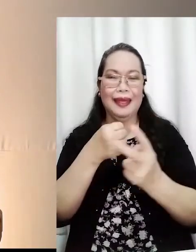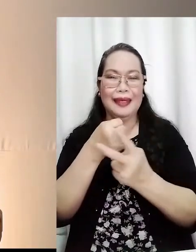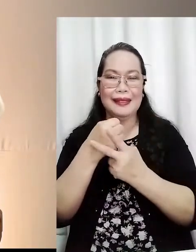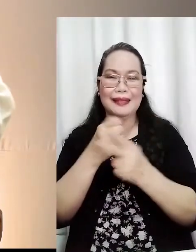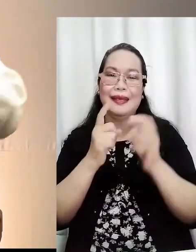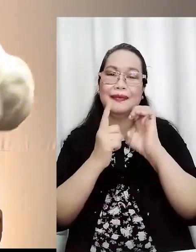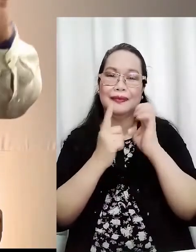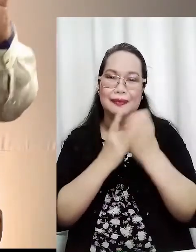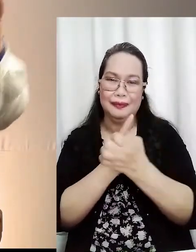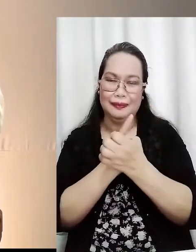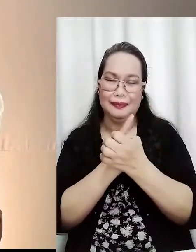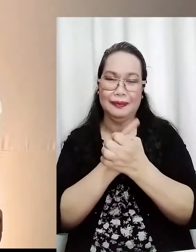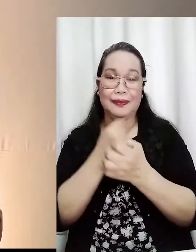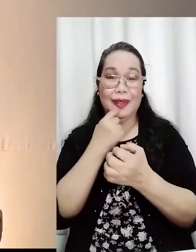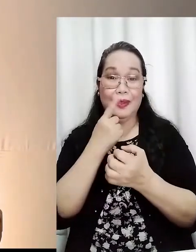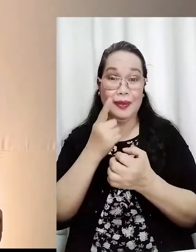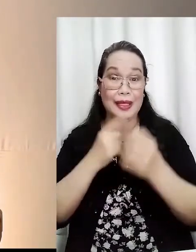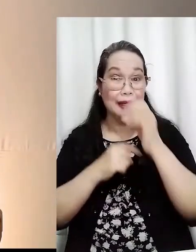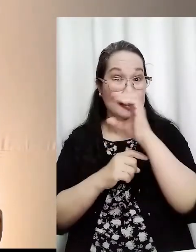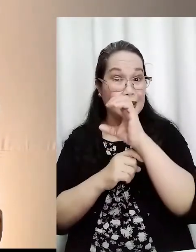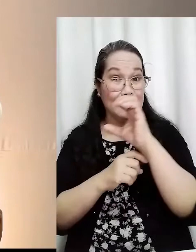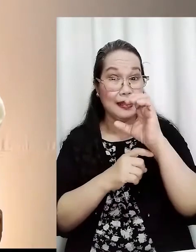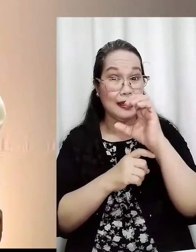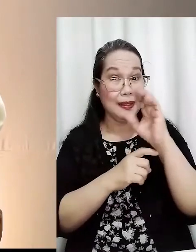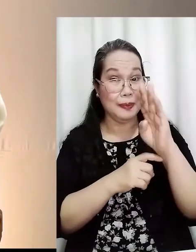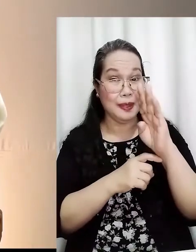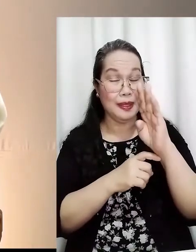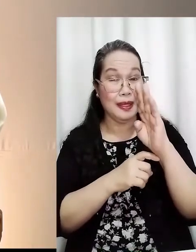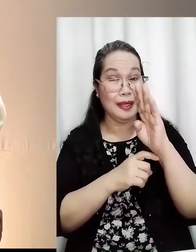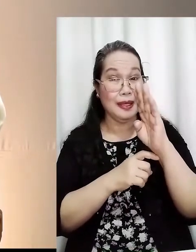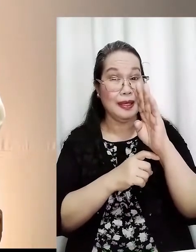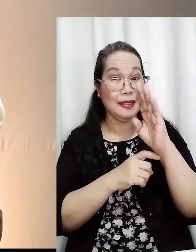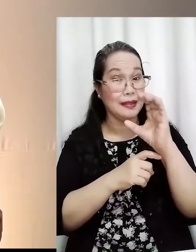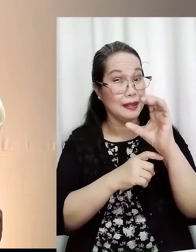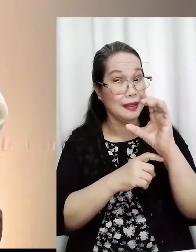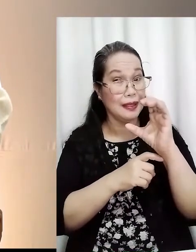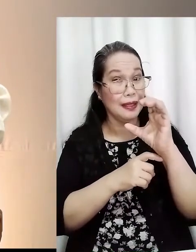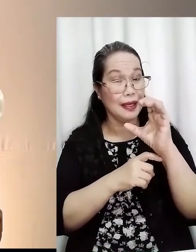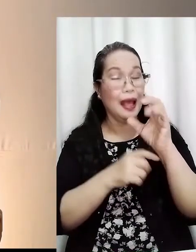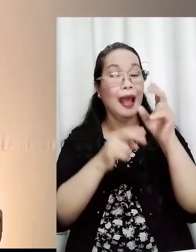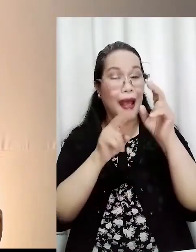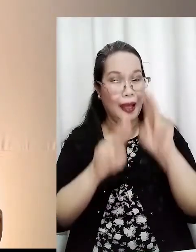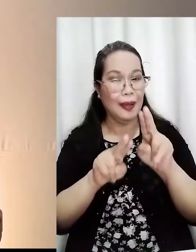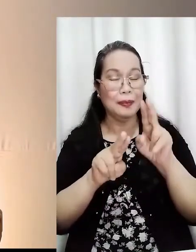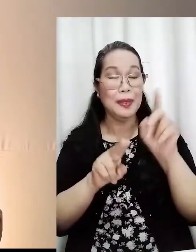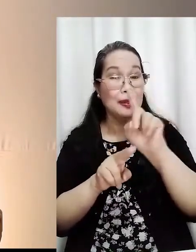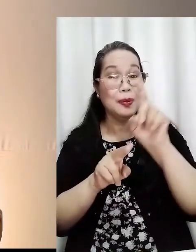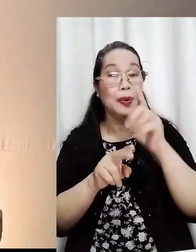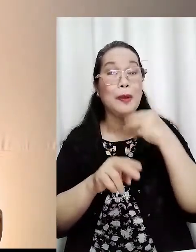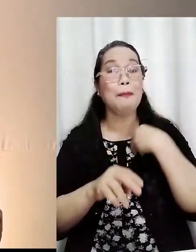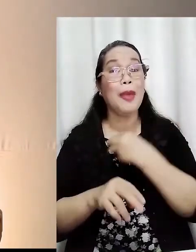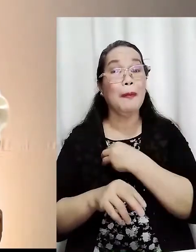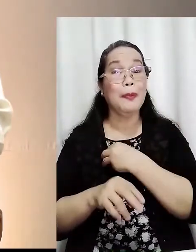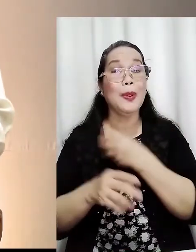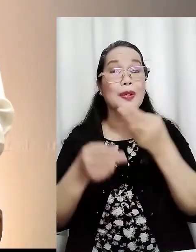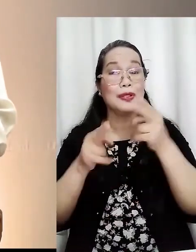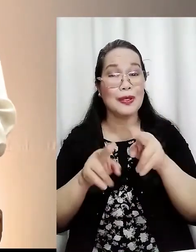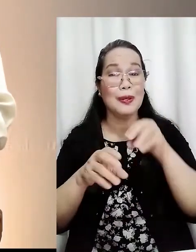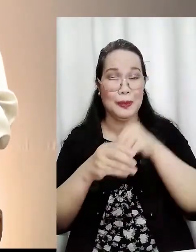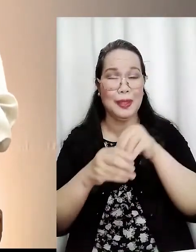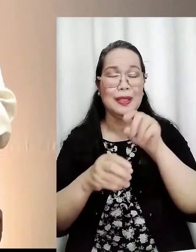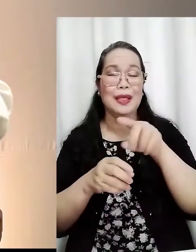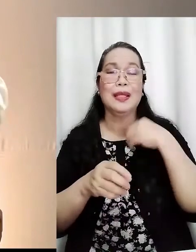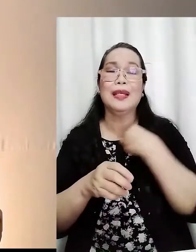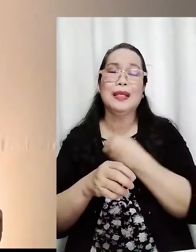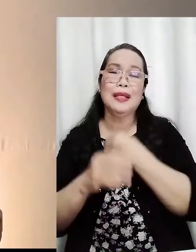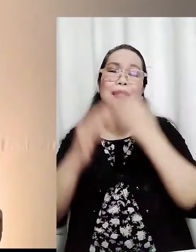at CCBC, ministry happens wherever CCBCers are. This is our aspiration.